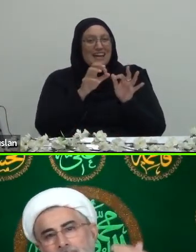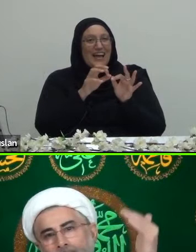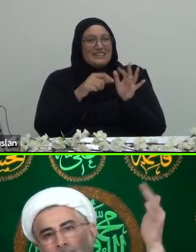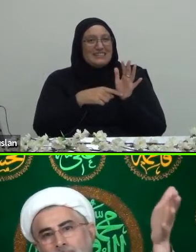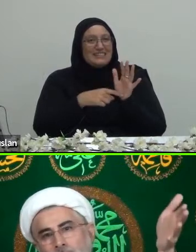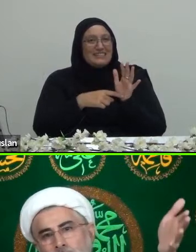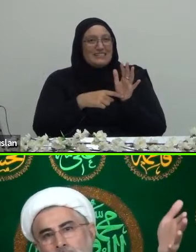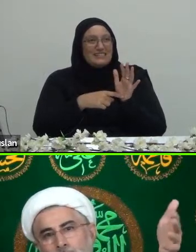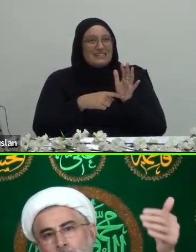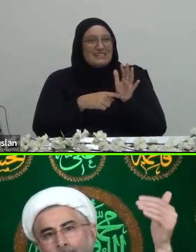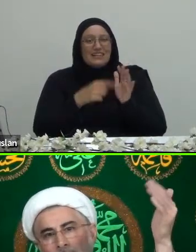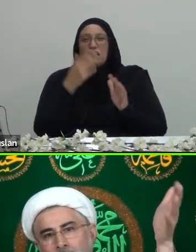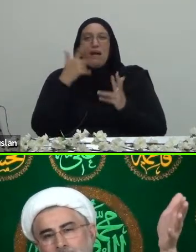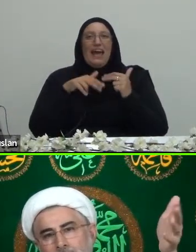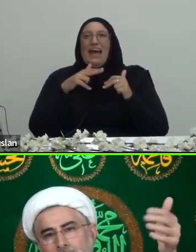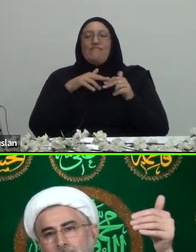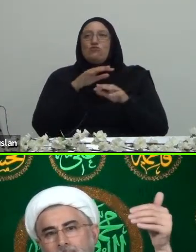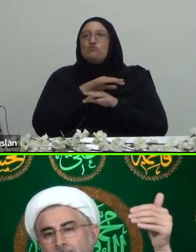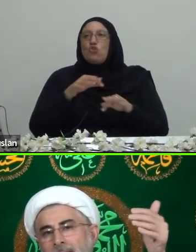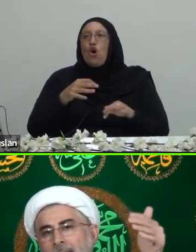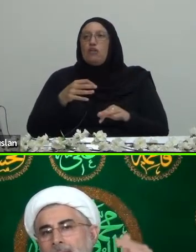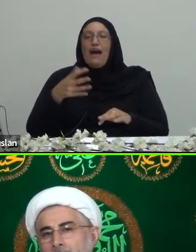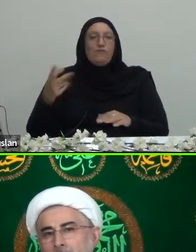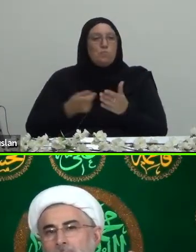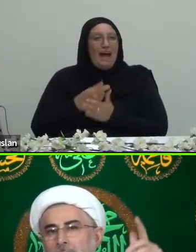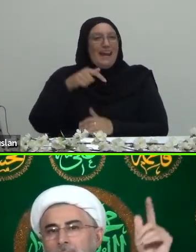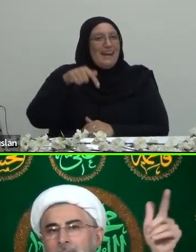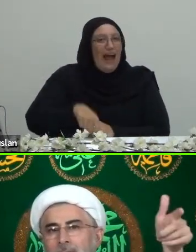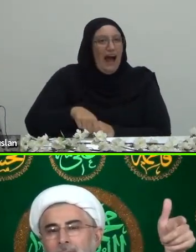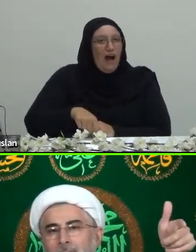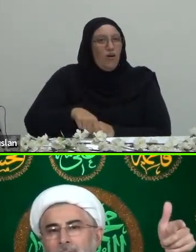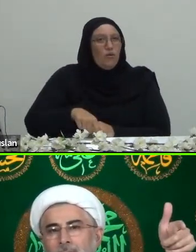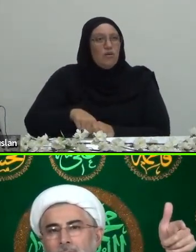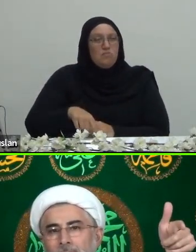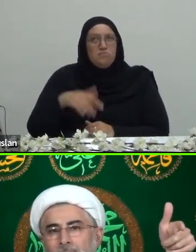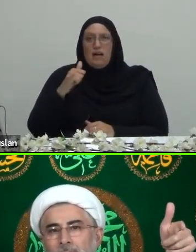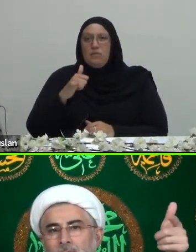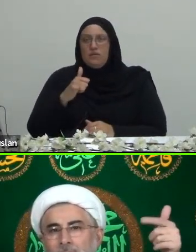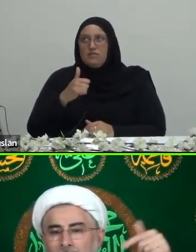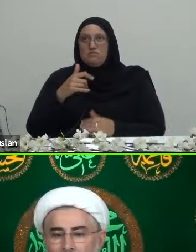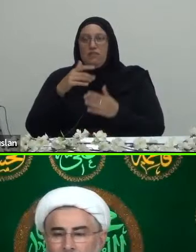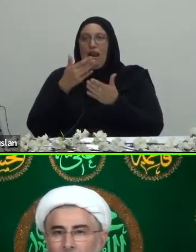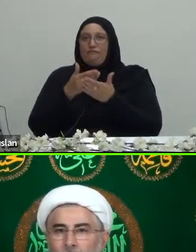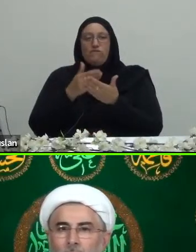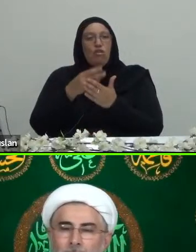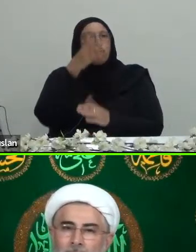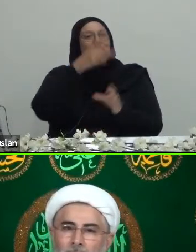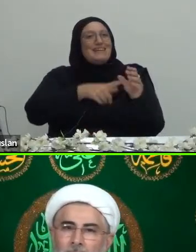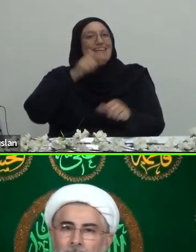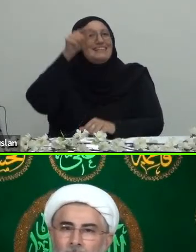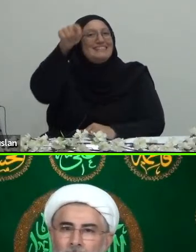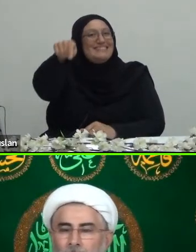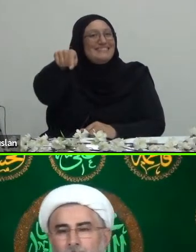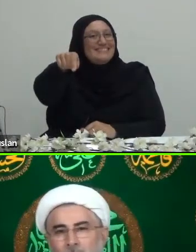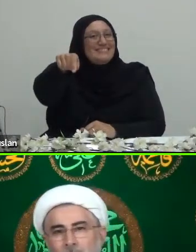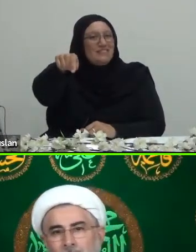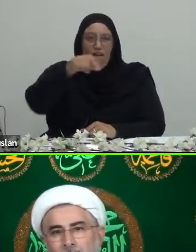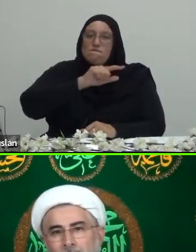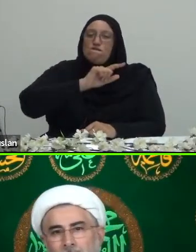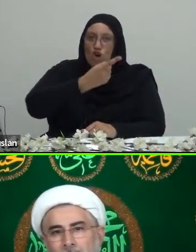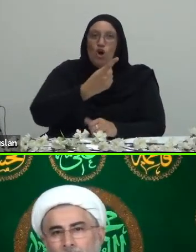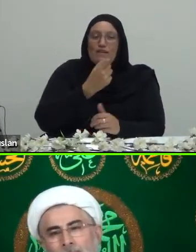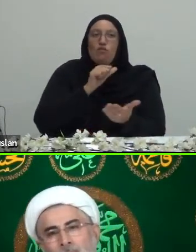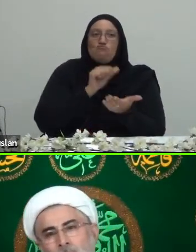now, it will be due in 2 months, 3 years, still the creditors, they have the right to come and claim it right now because